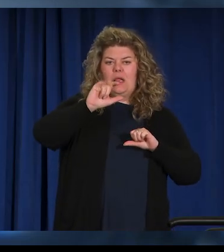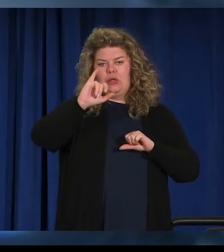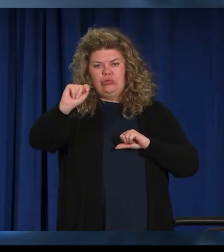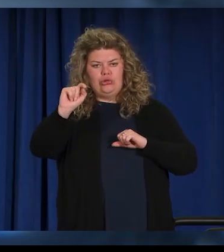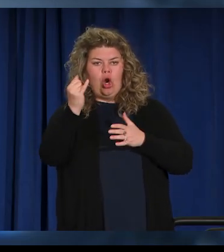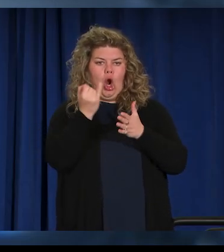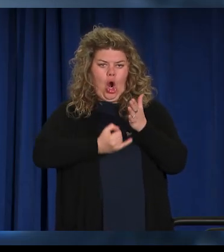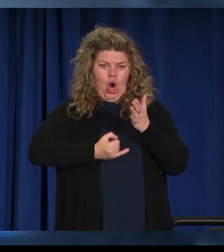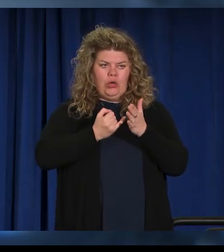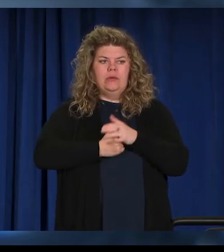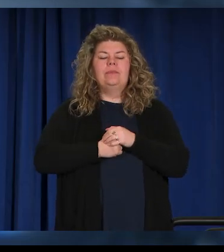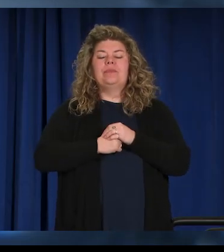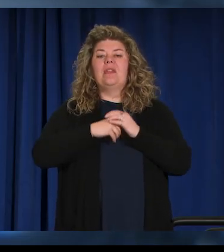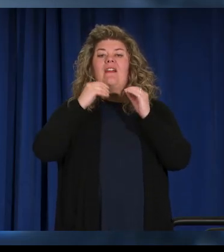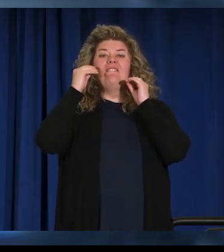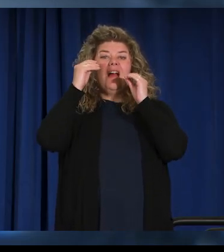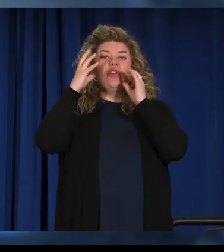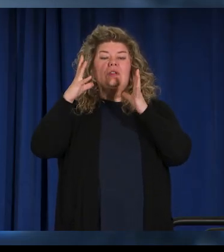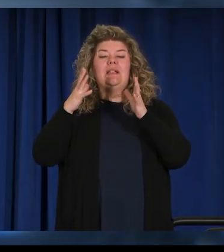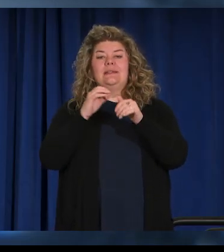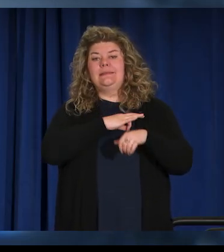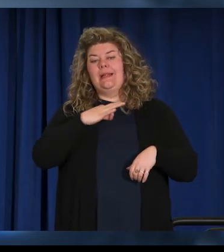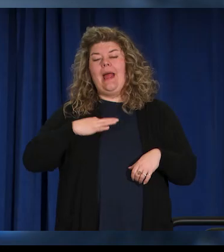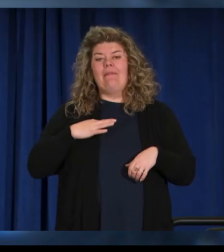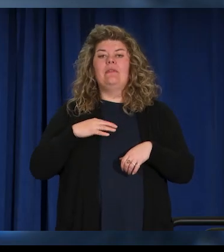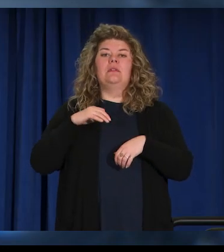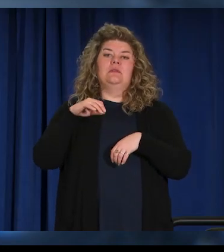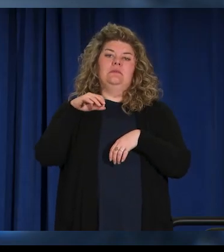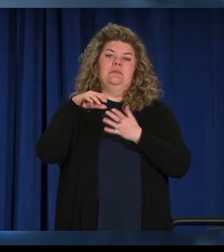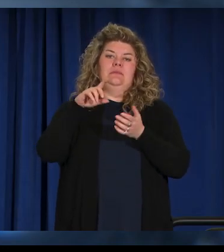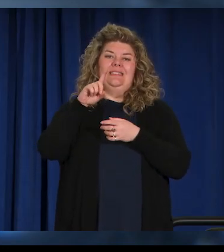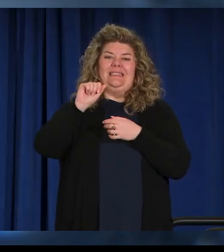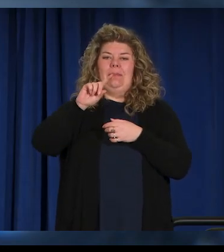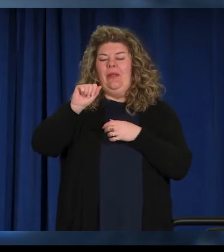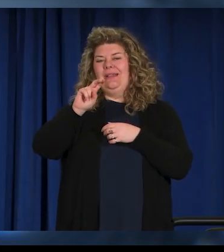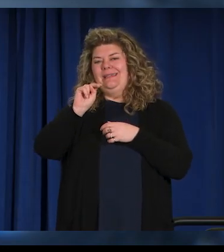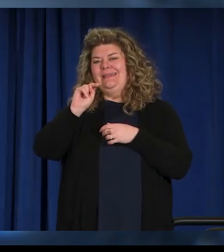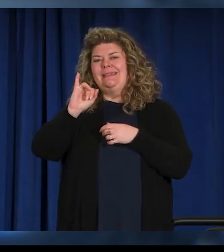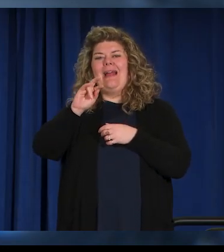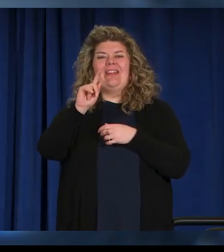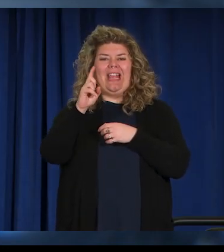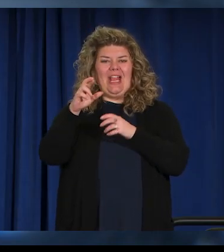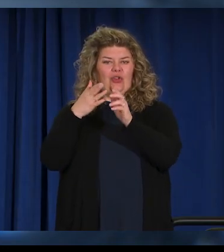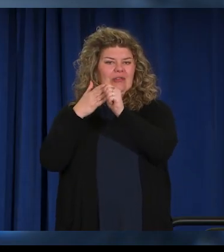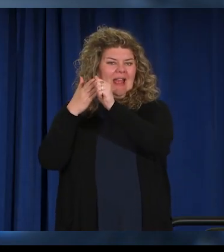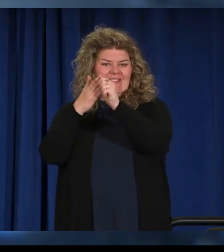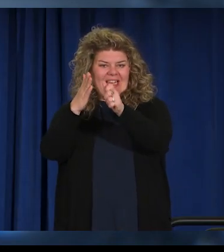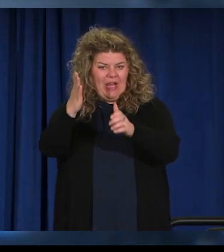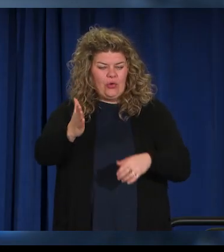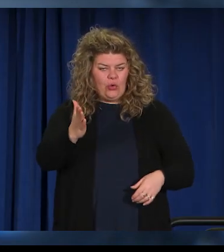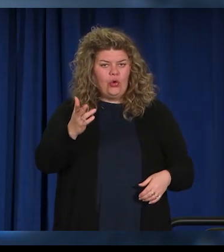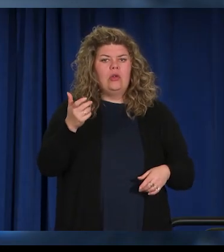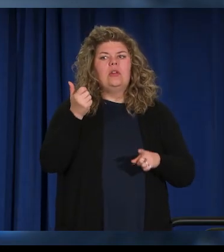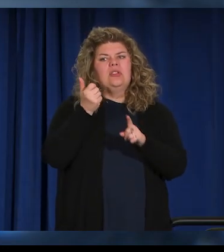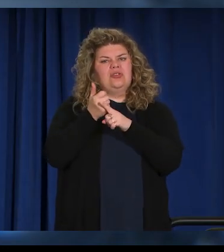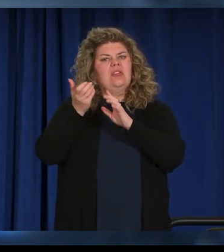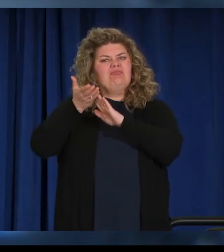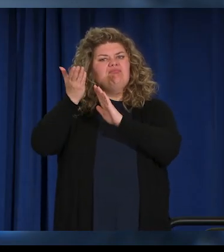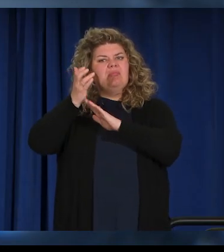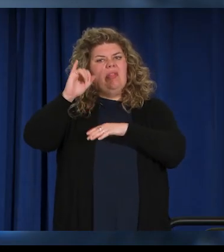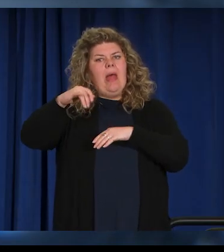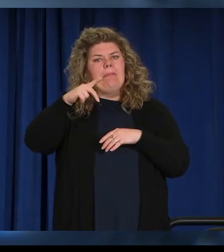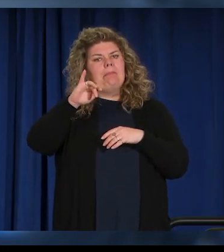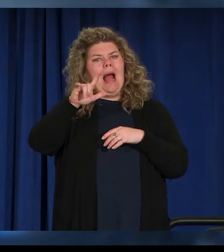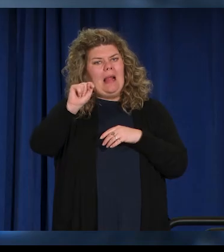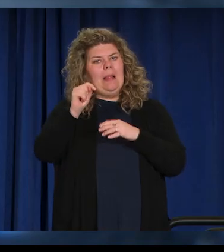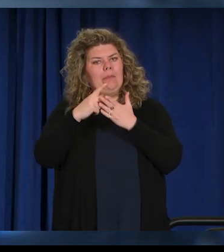faculty and staff disability navigator. Jessica oversees the Faculty and Staff Disability Navigator Pilot Program